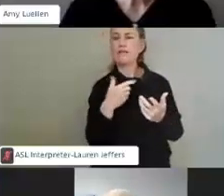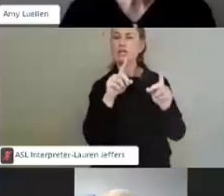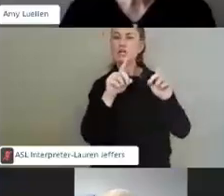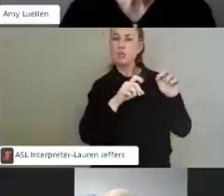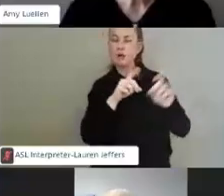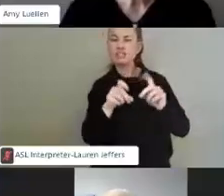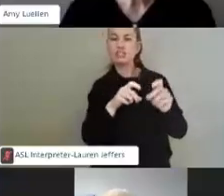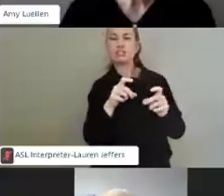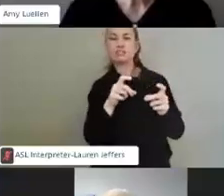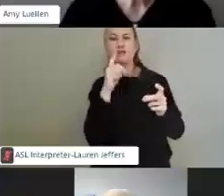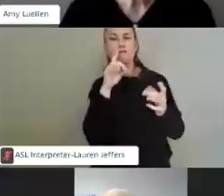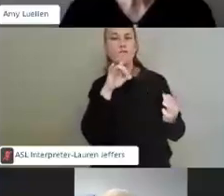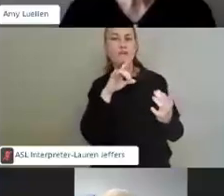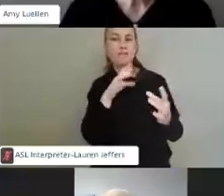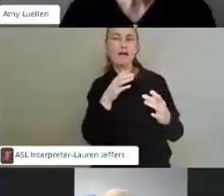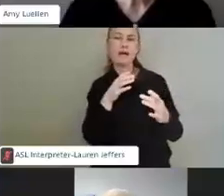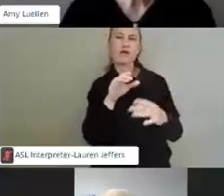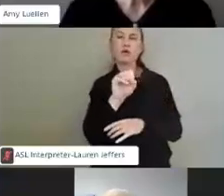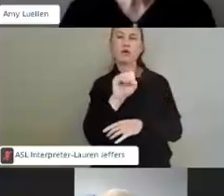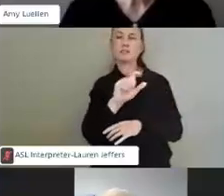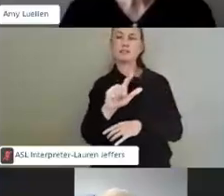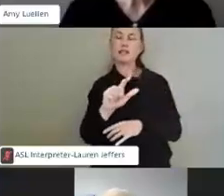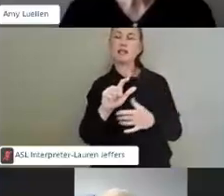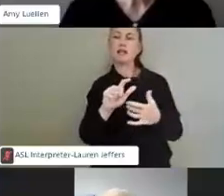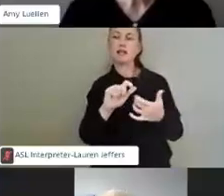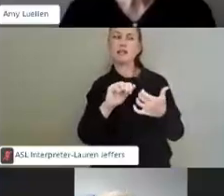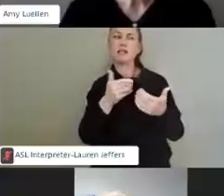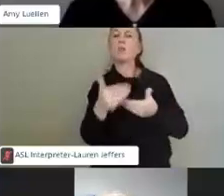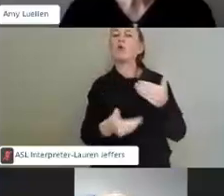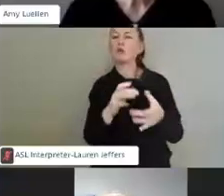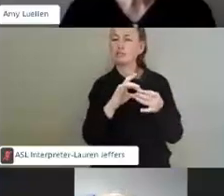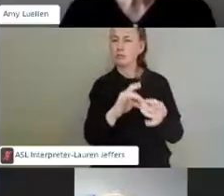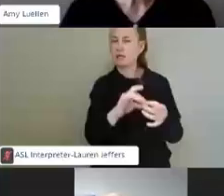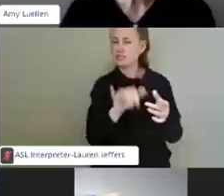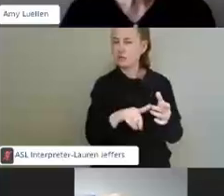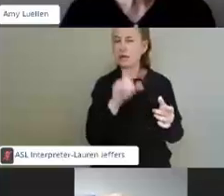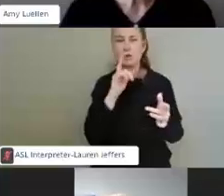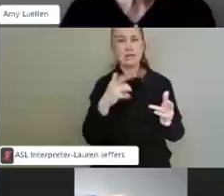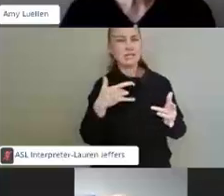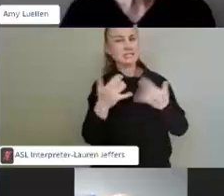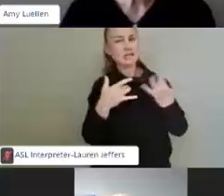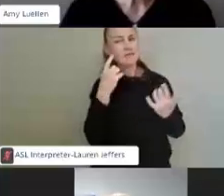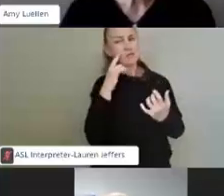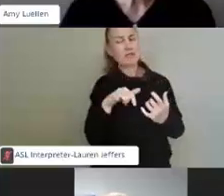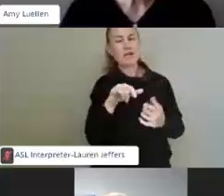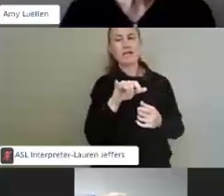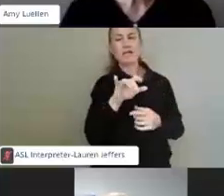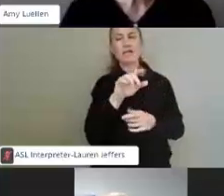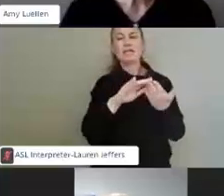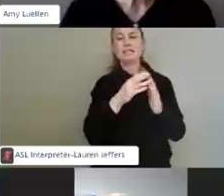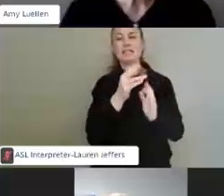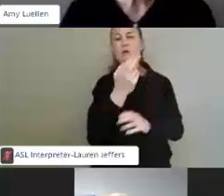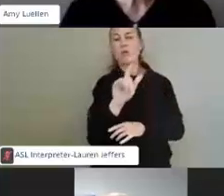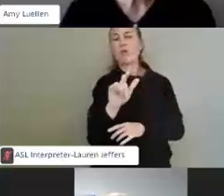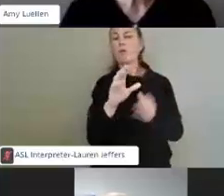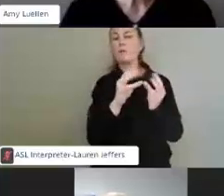continue to get feedback on the spill and on our progress on that. So we're really excited for this event. That town hall is from 4 to 6.